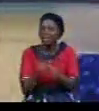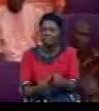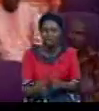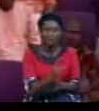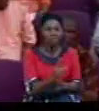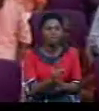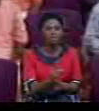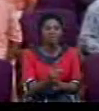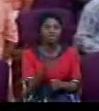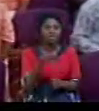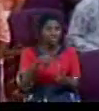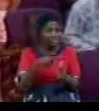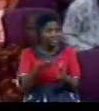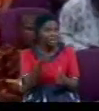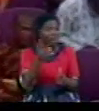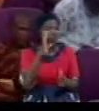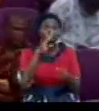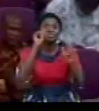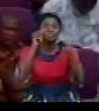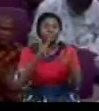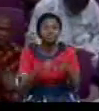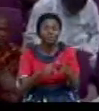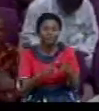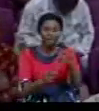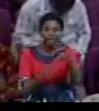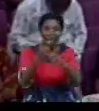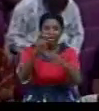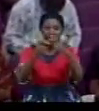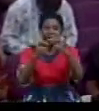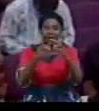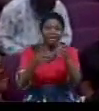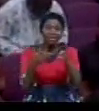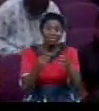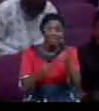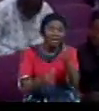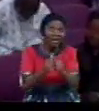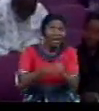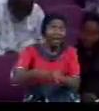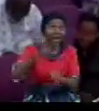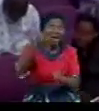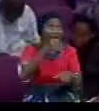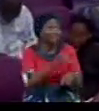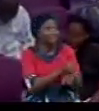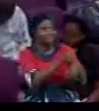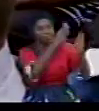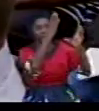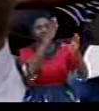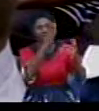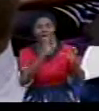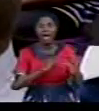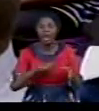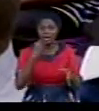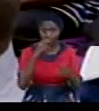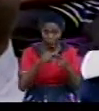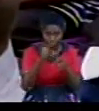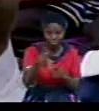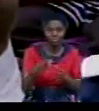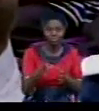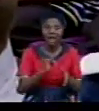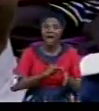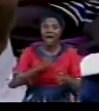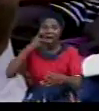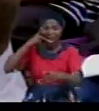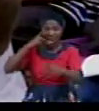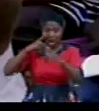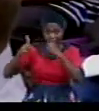highest mountain I'm talking to you and prophesying it your life you